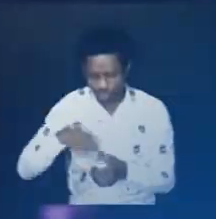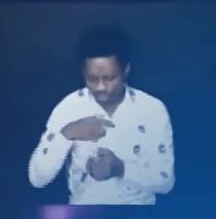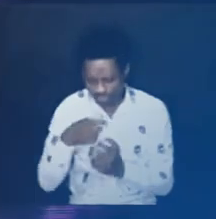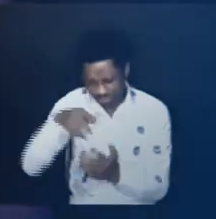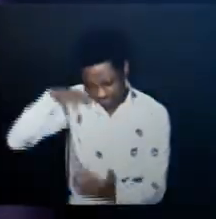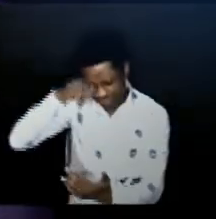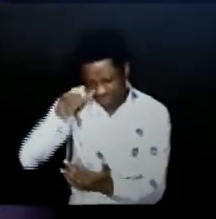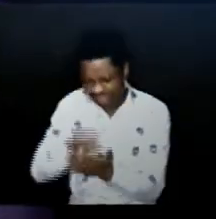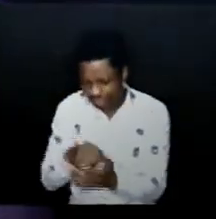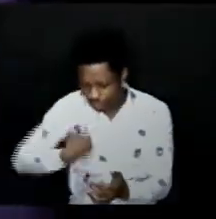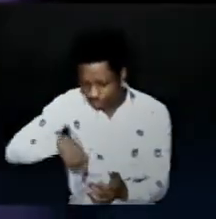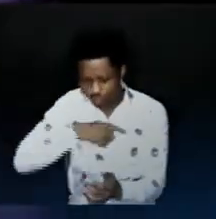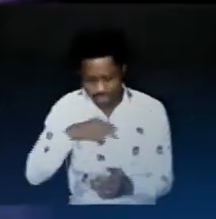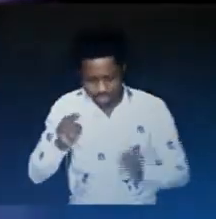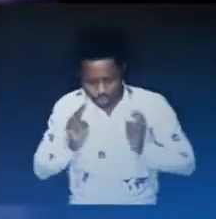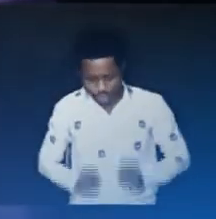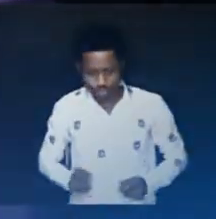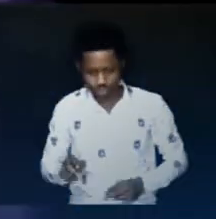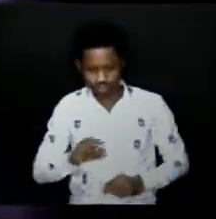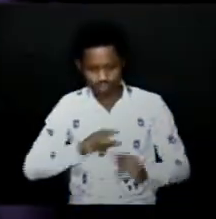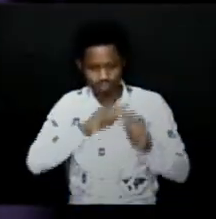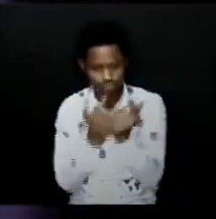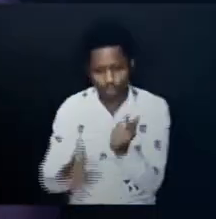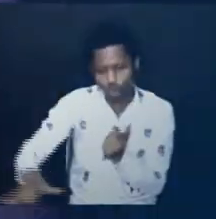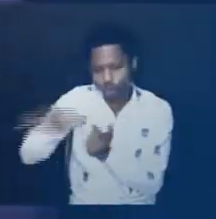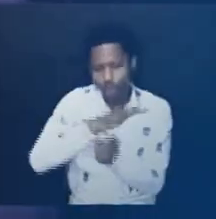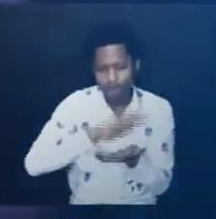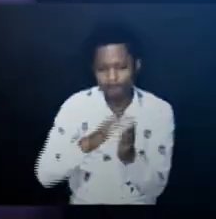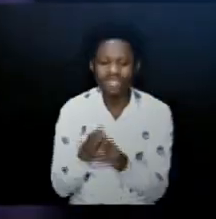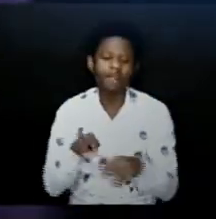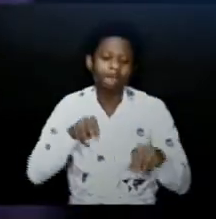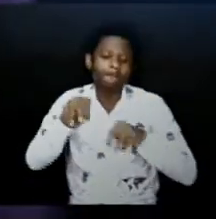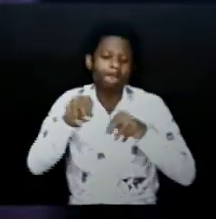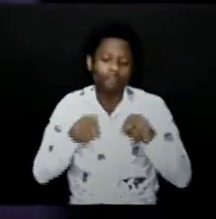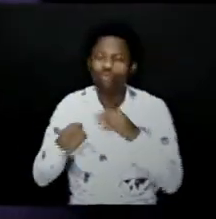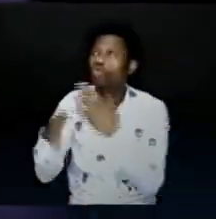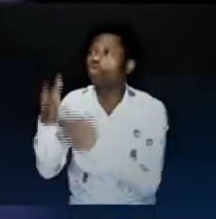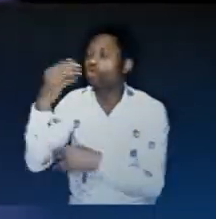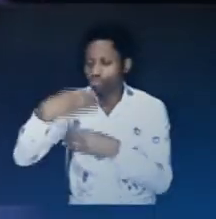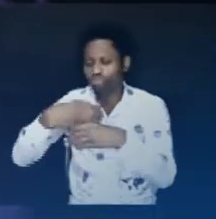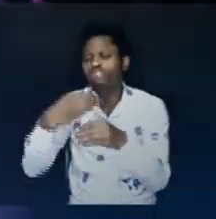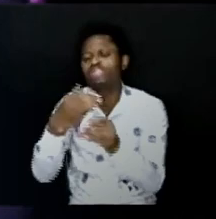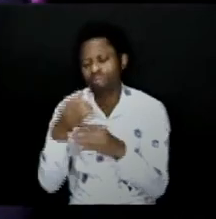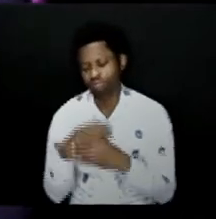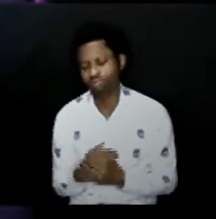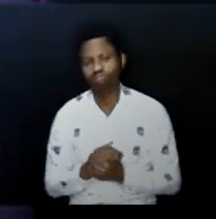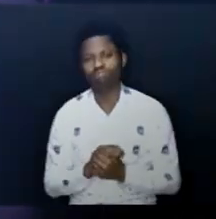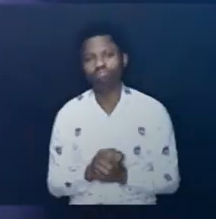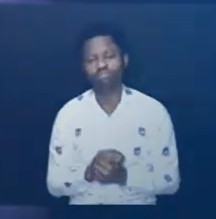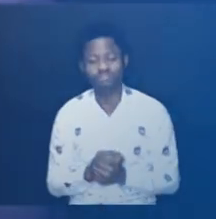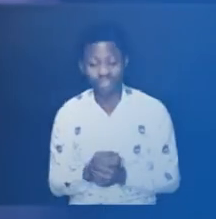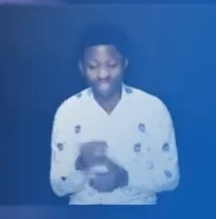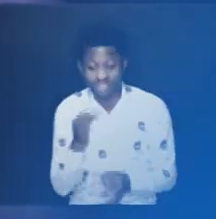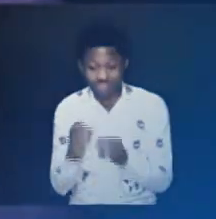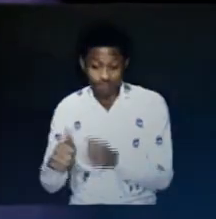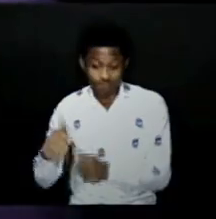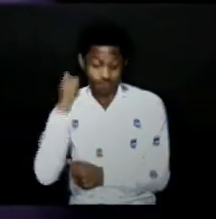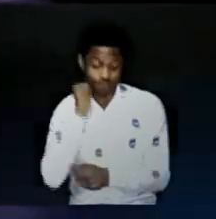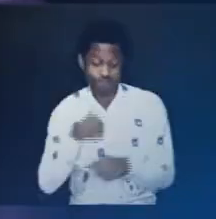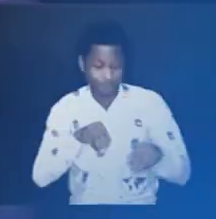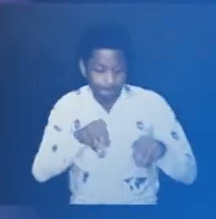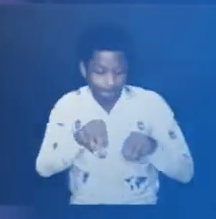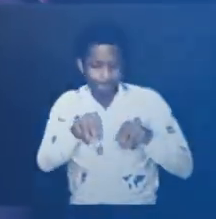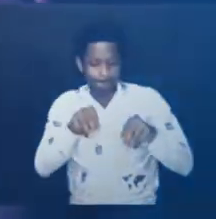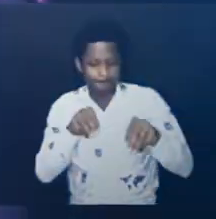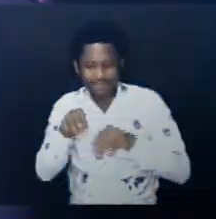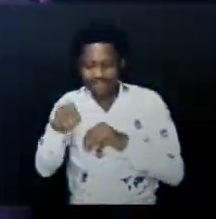earth. When we don't manage what he has freely